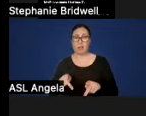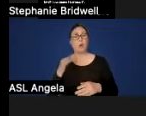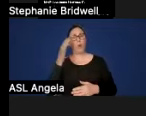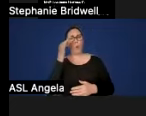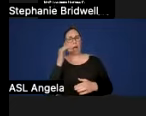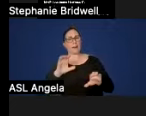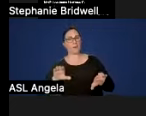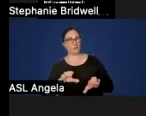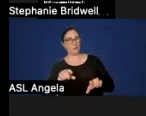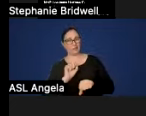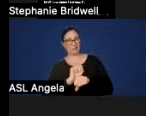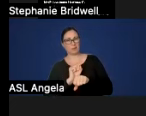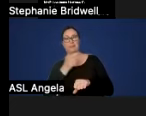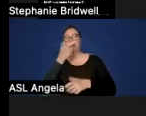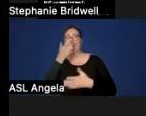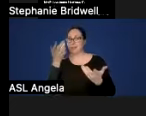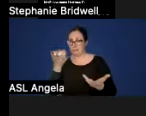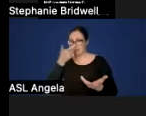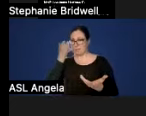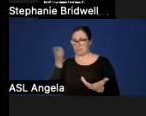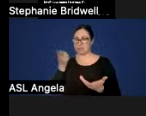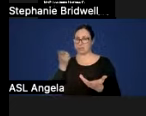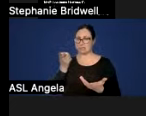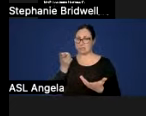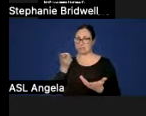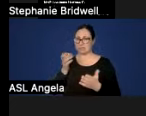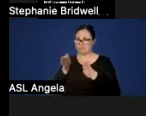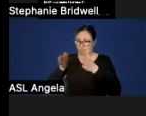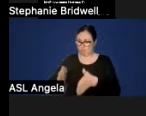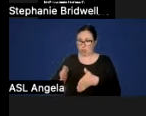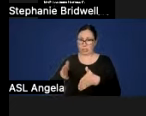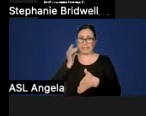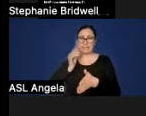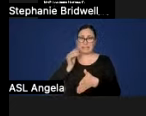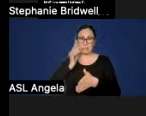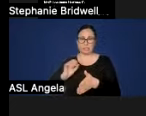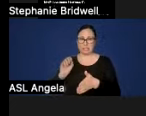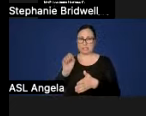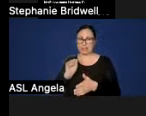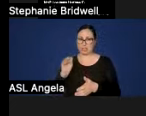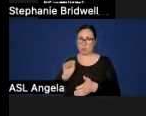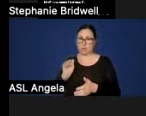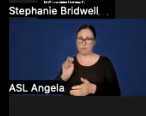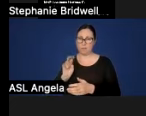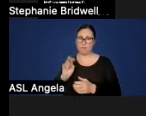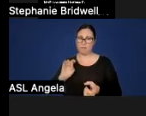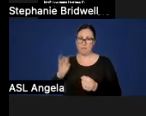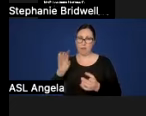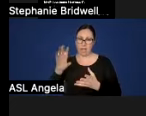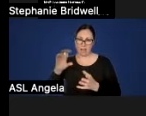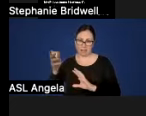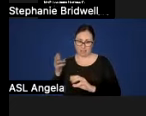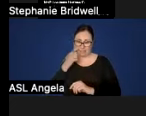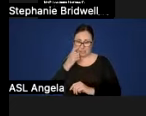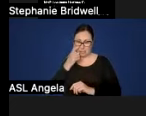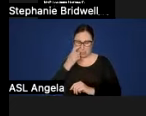violence. And so when we do make mistakes or when we do mess up, it's also on us to